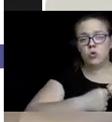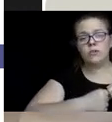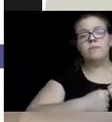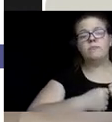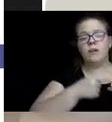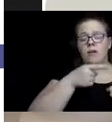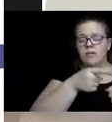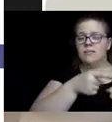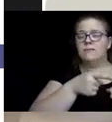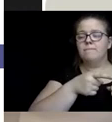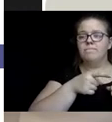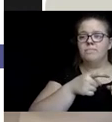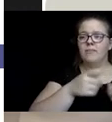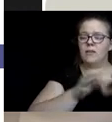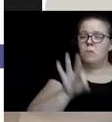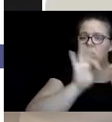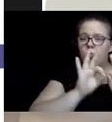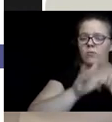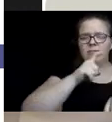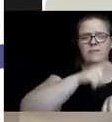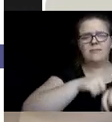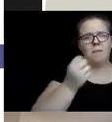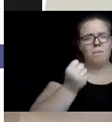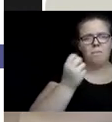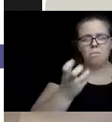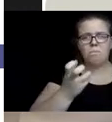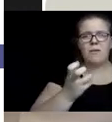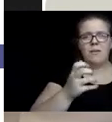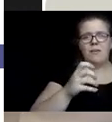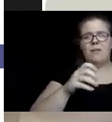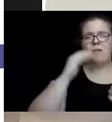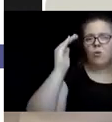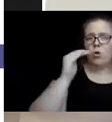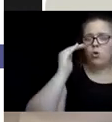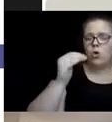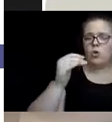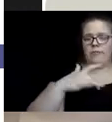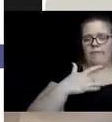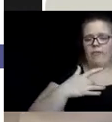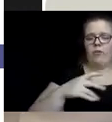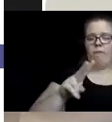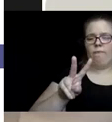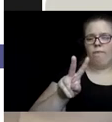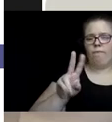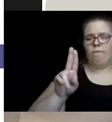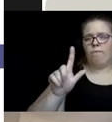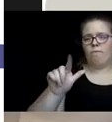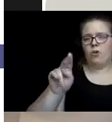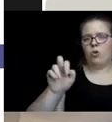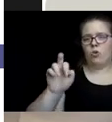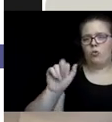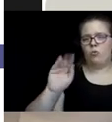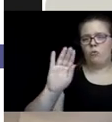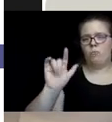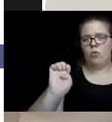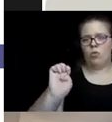a time when many older adults are very vulnerable. If a loved one has passed away and an older adult is